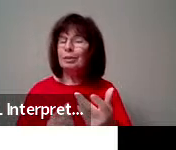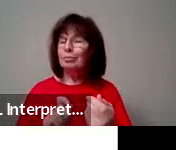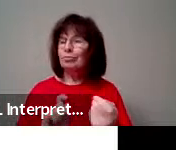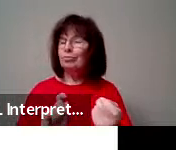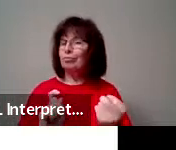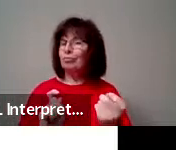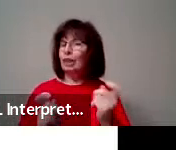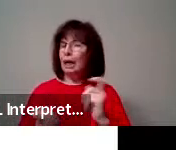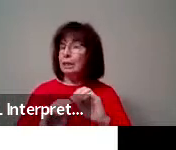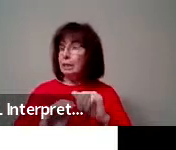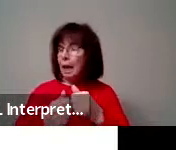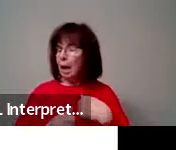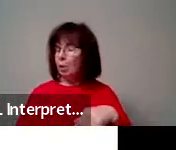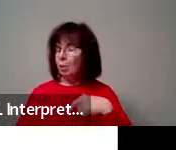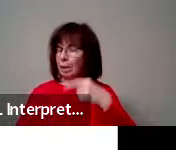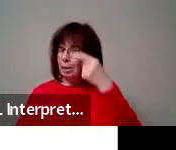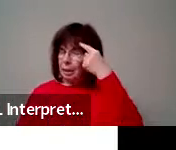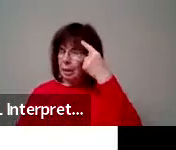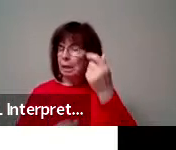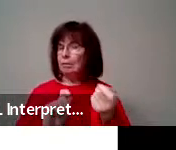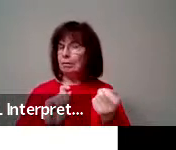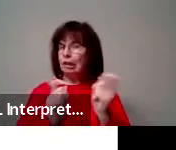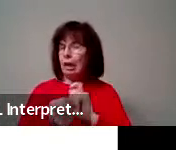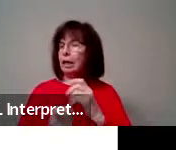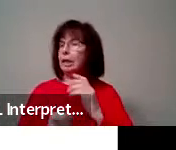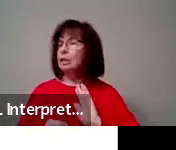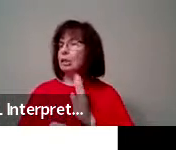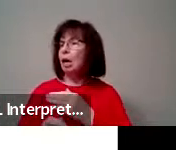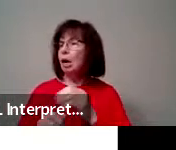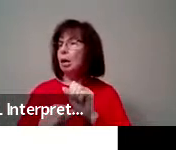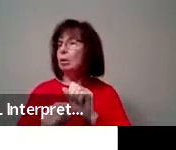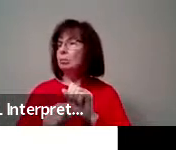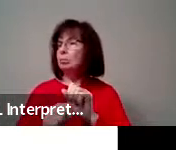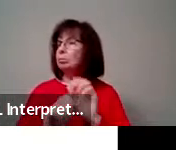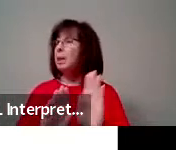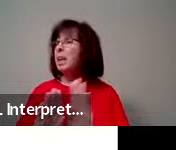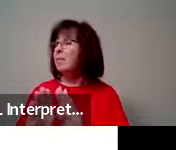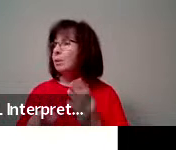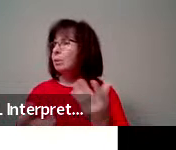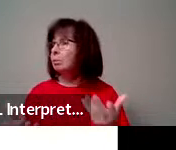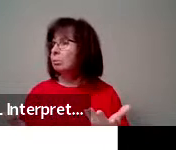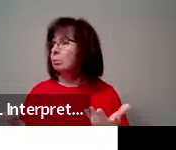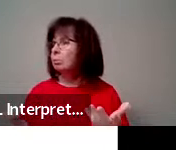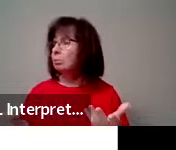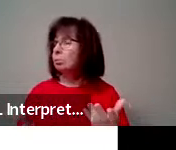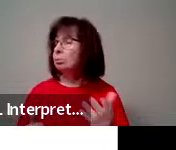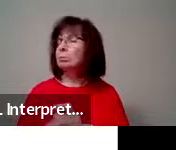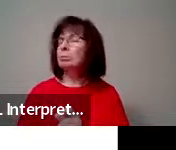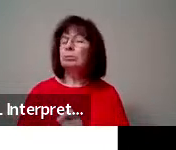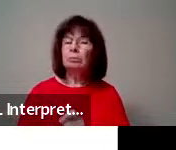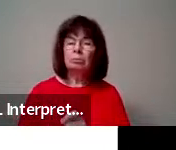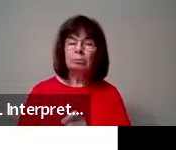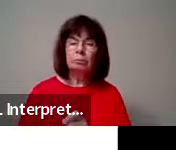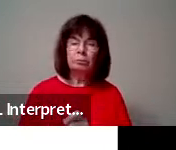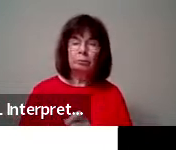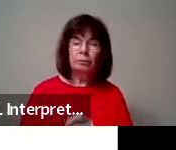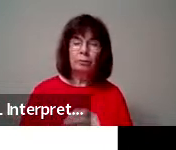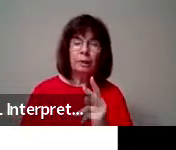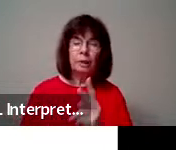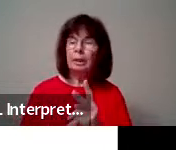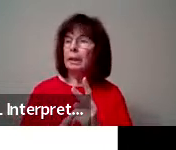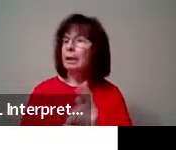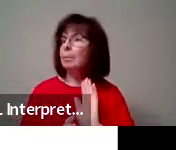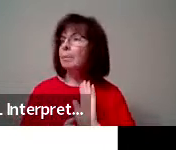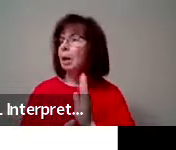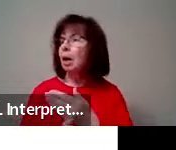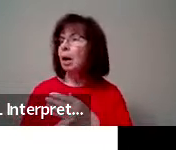think about this, and then shift our behavior accordingly as well, to keep ourselves, our families,